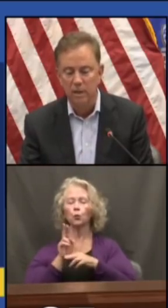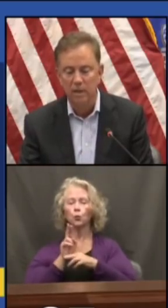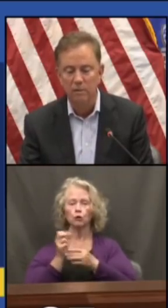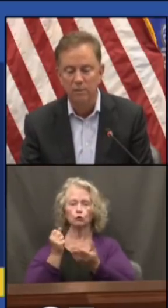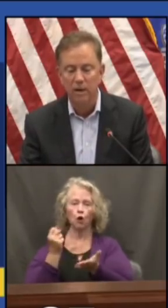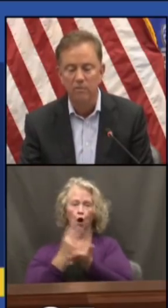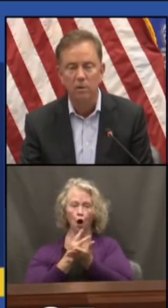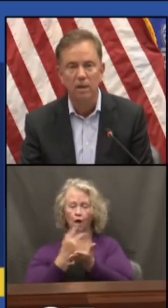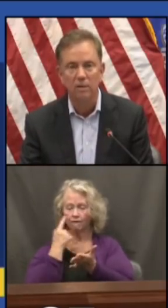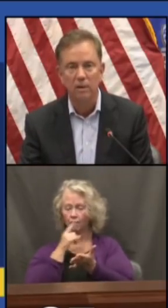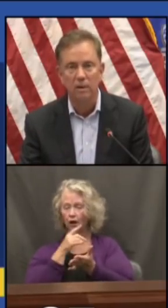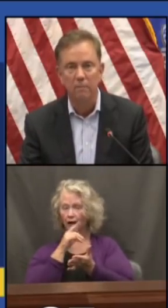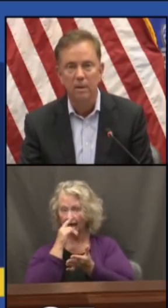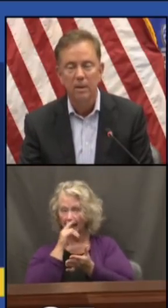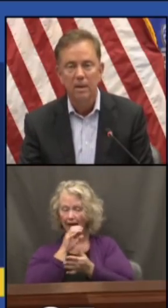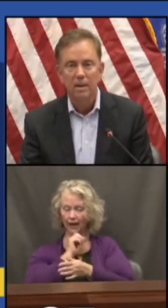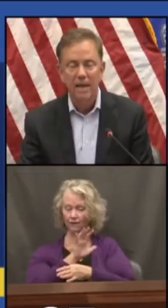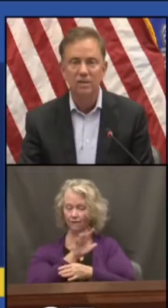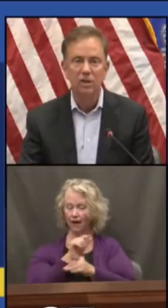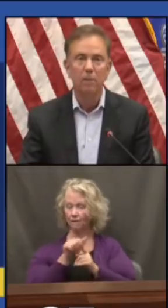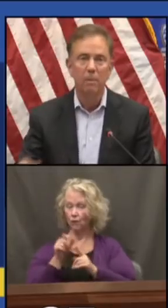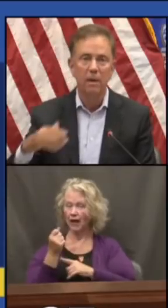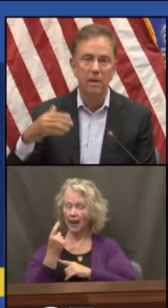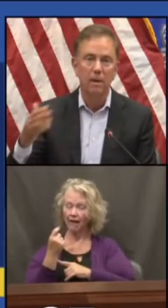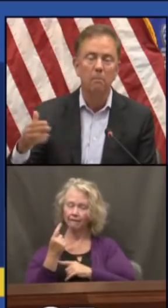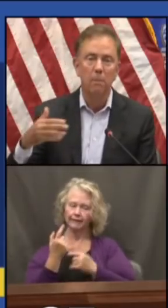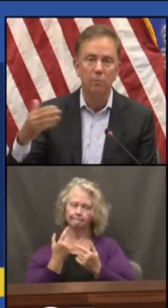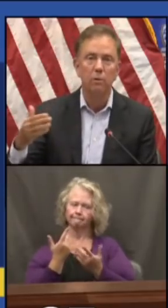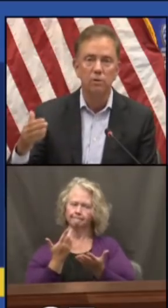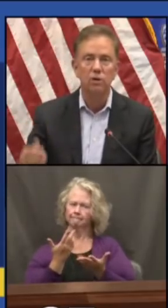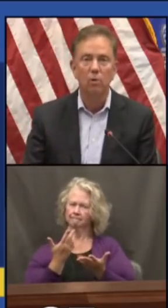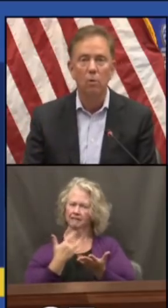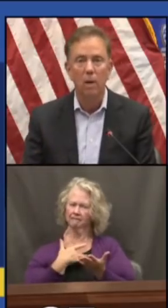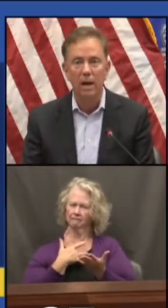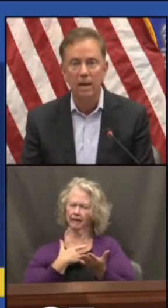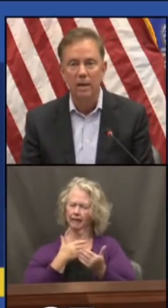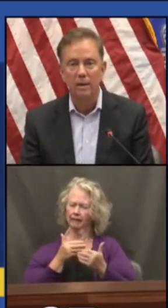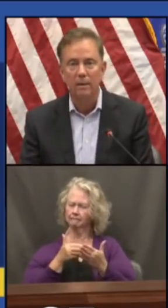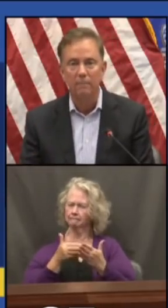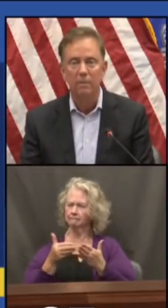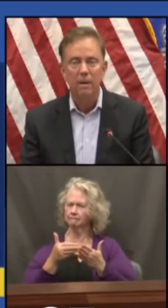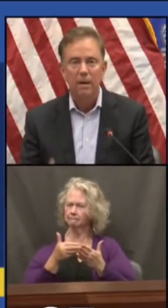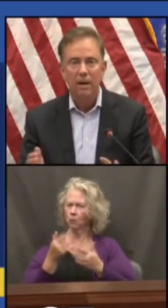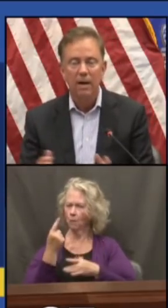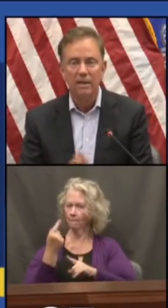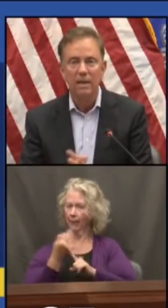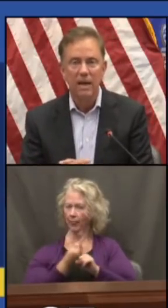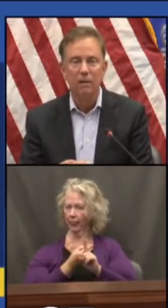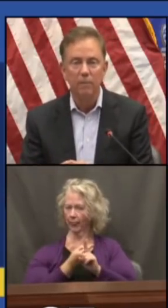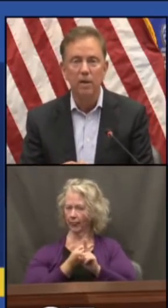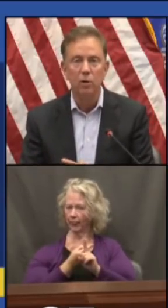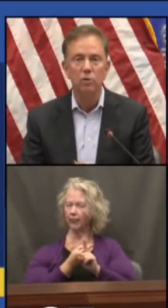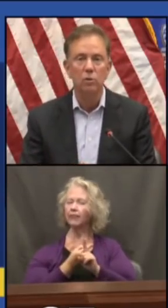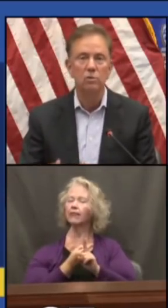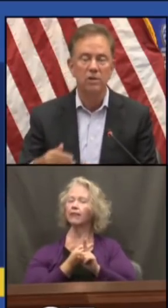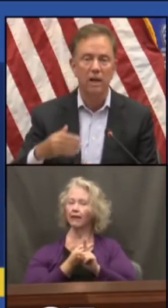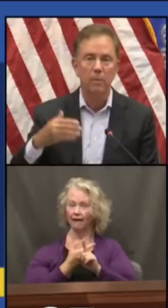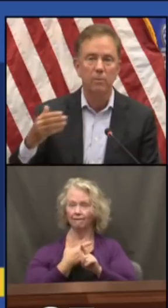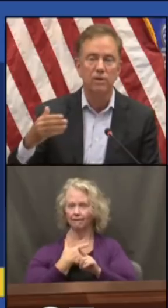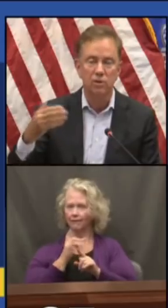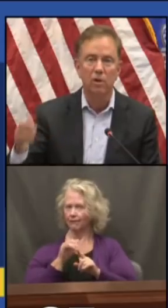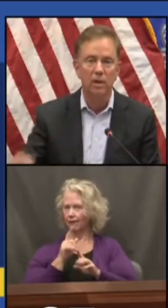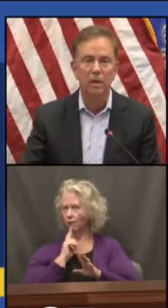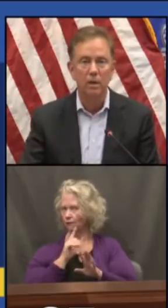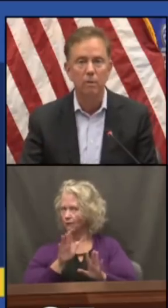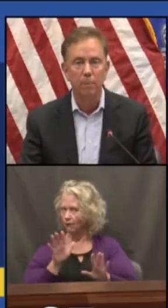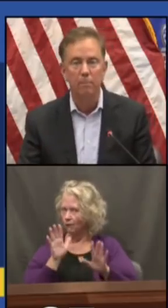Authorization for the kids, 5 to 11, that's going to be a month or so away. I think that will be good news. That will mean